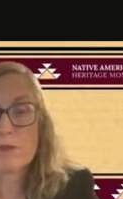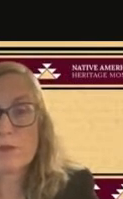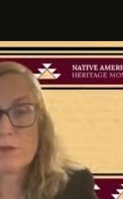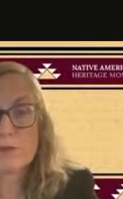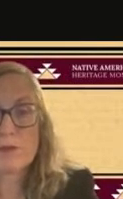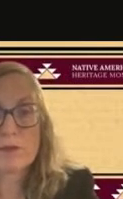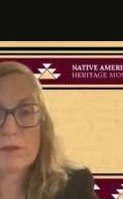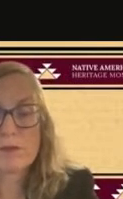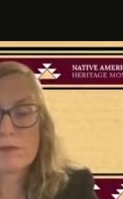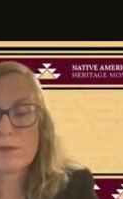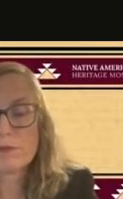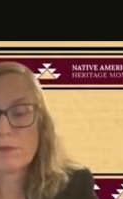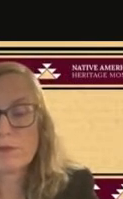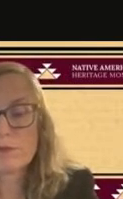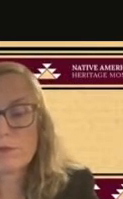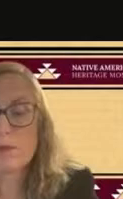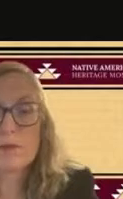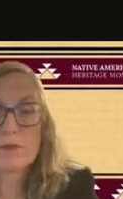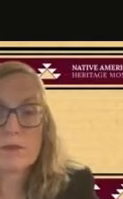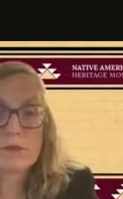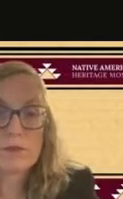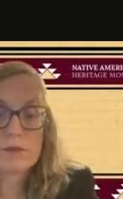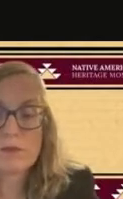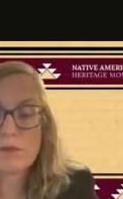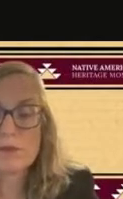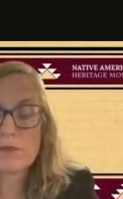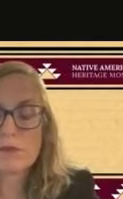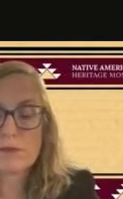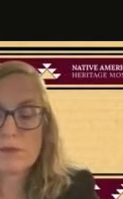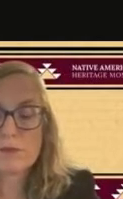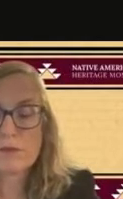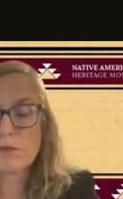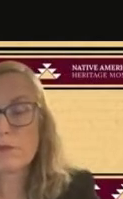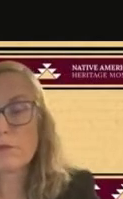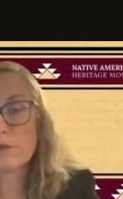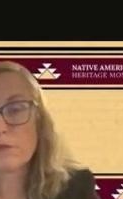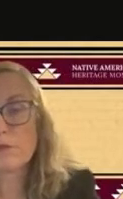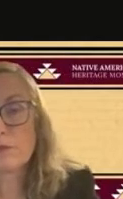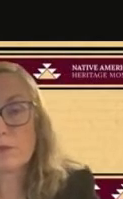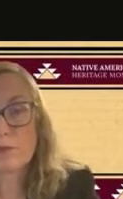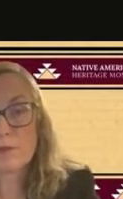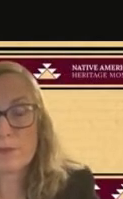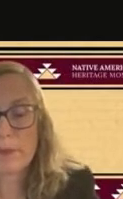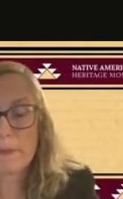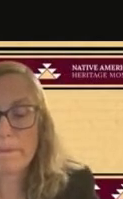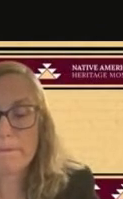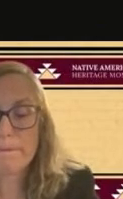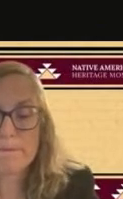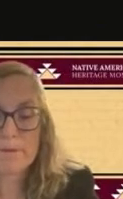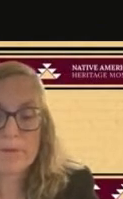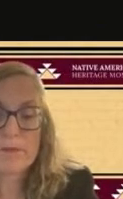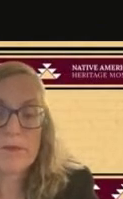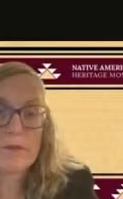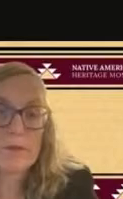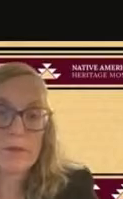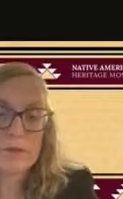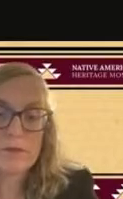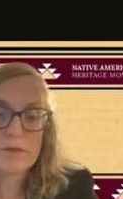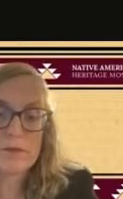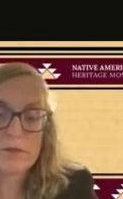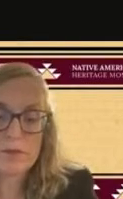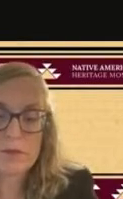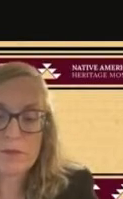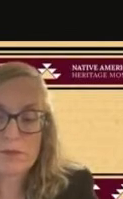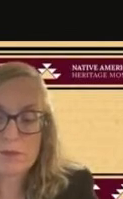trust by focusing on shared values and common ground. The remaining 10 statements were chosen